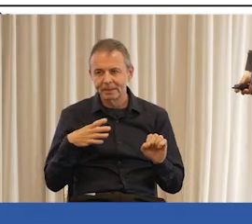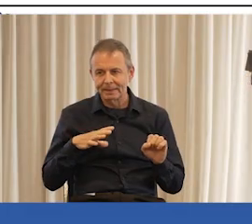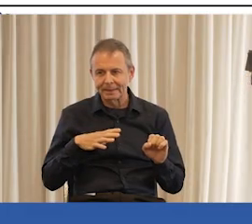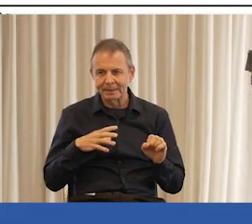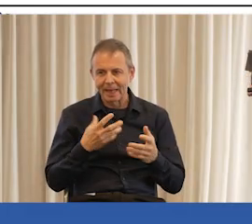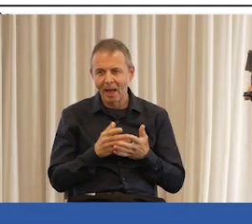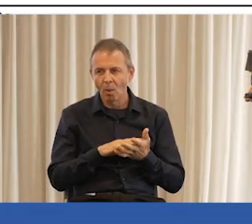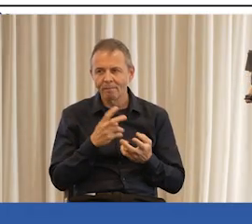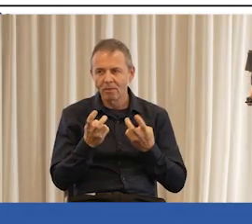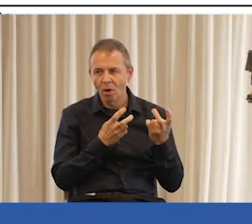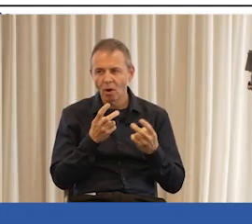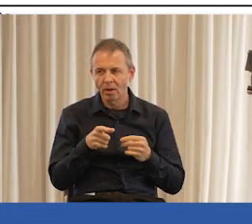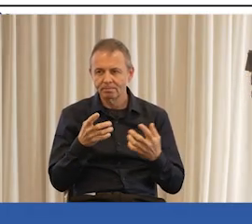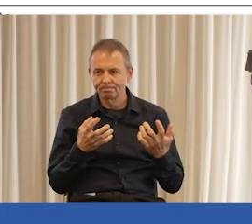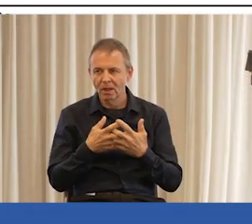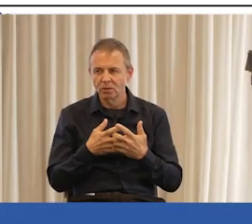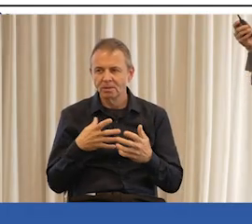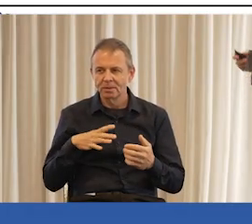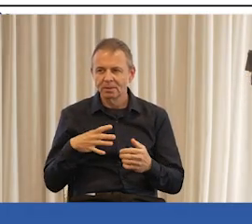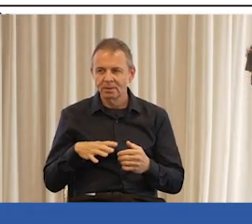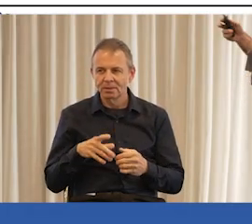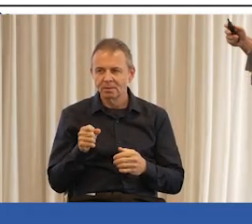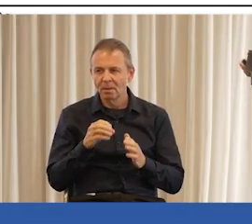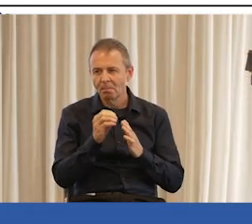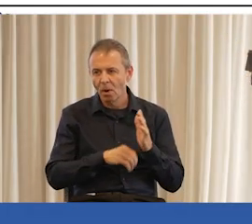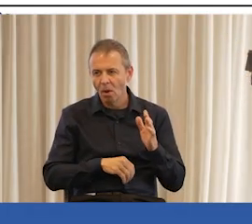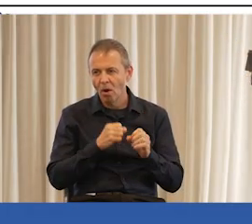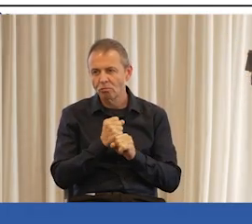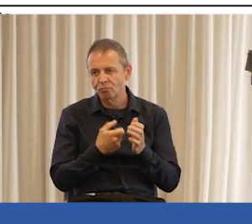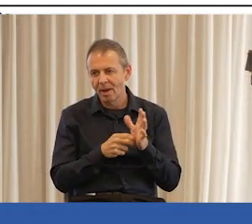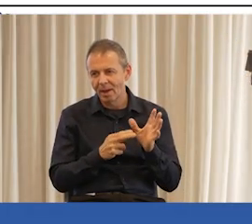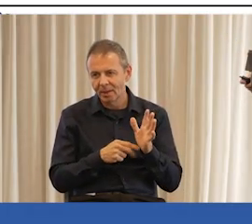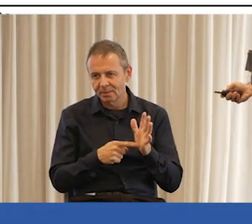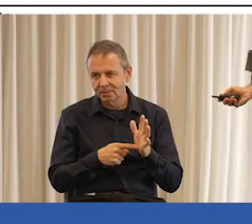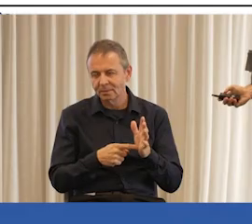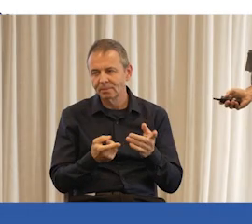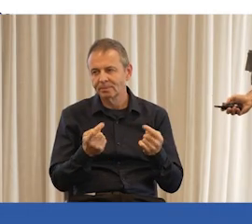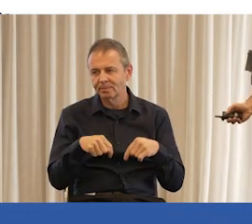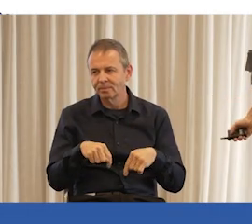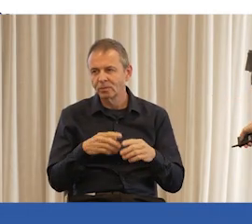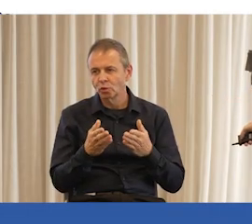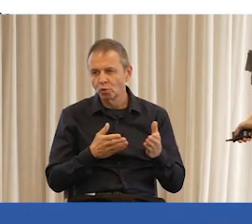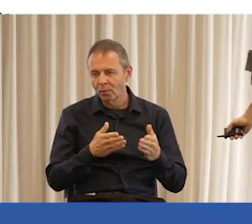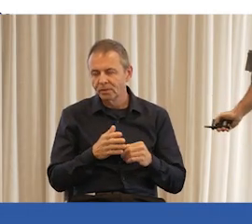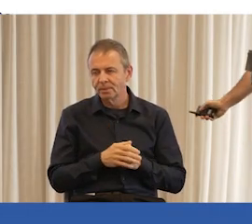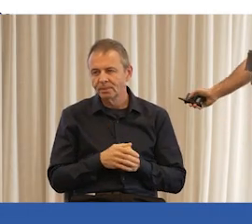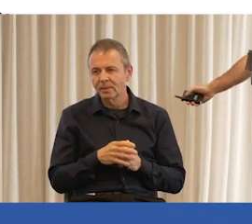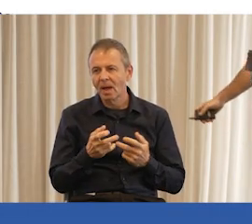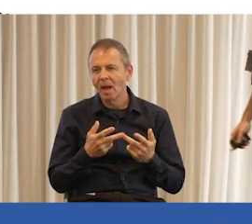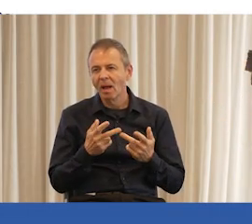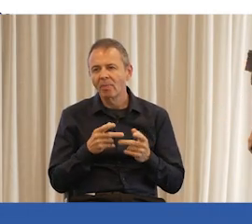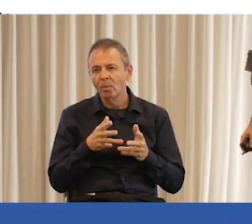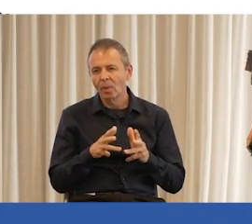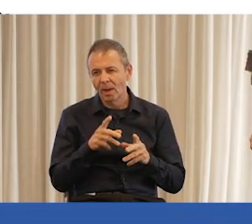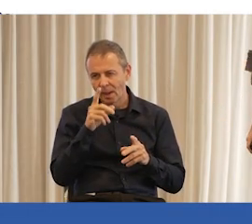find something that meets the need. Apply for a grant, have some service that... The other way that we can look at